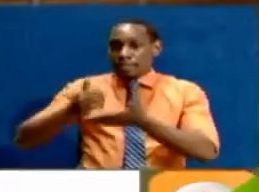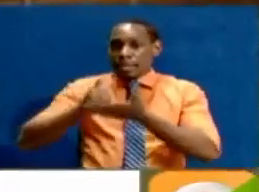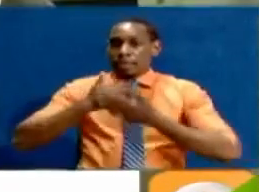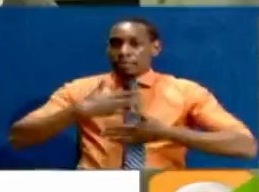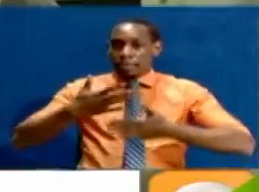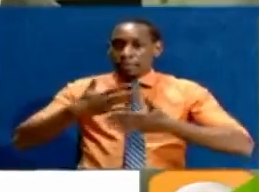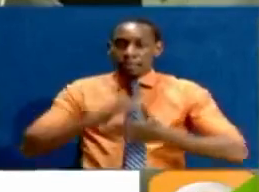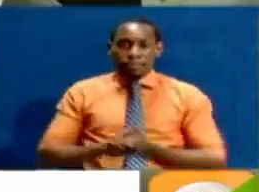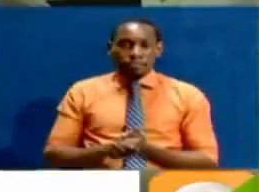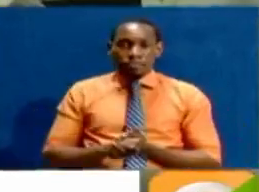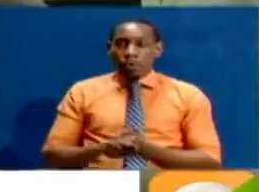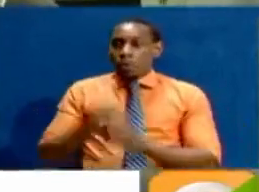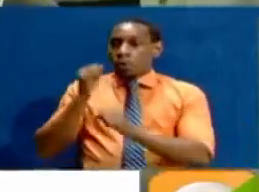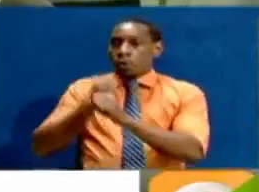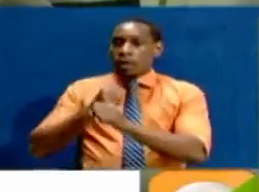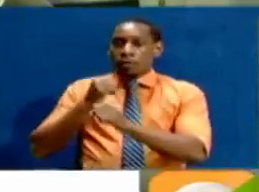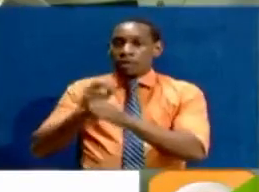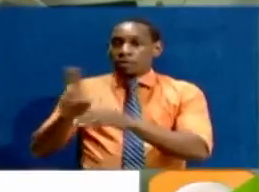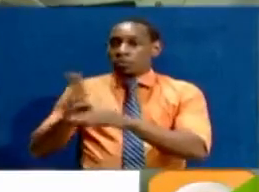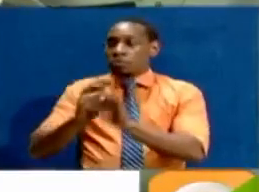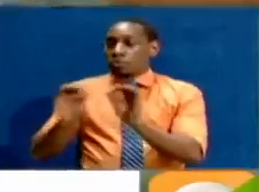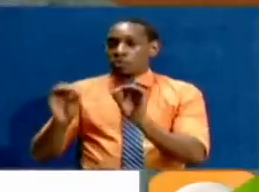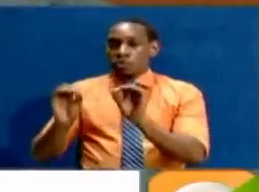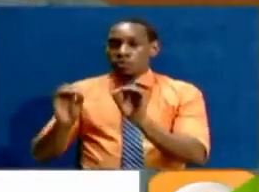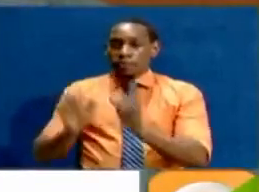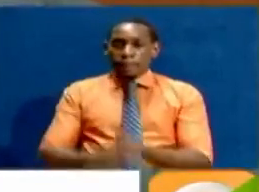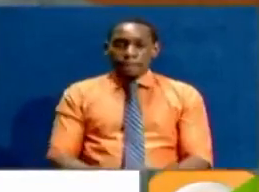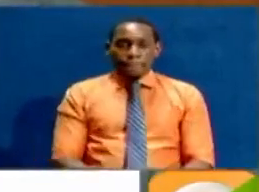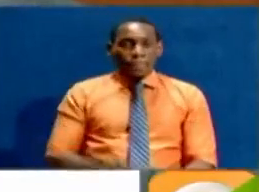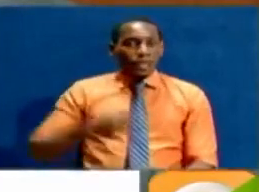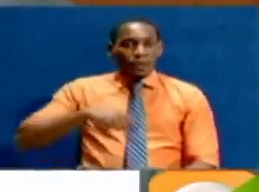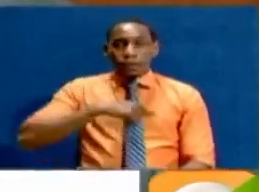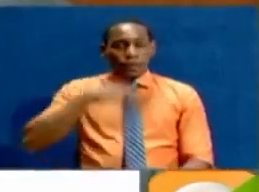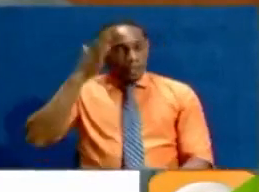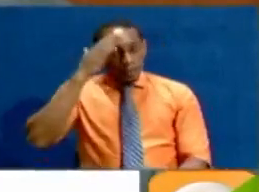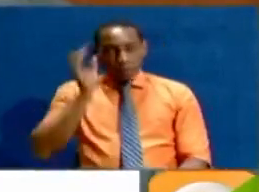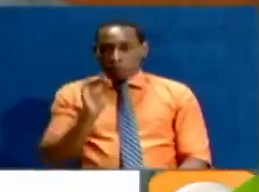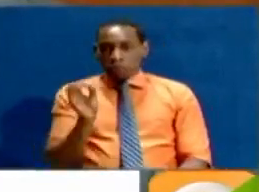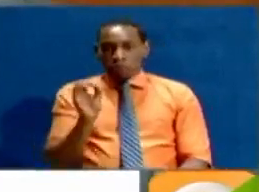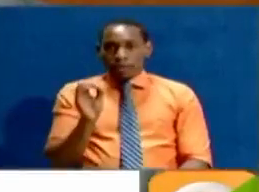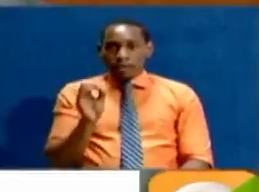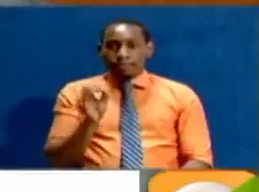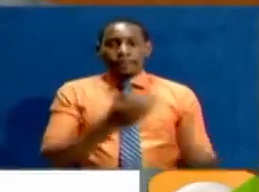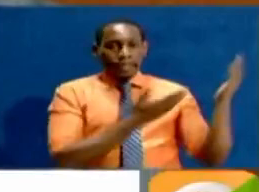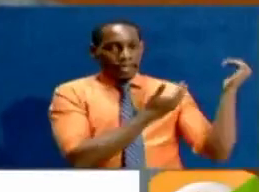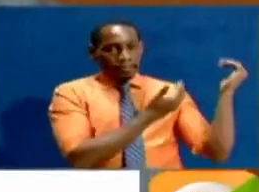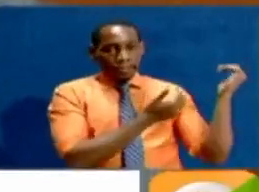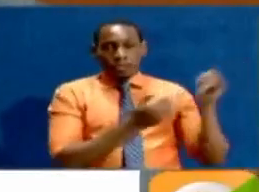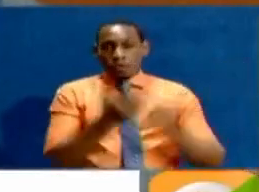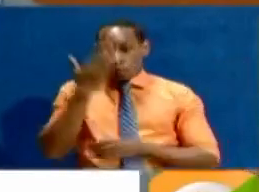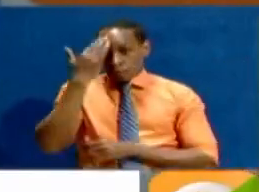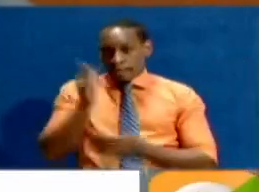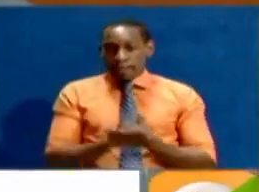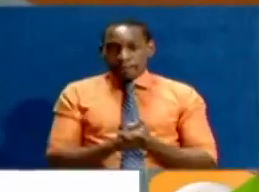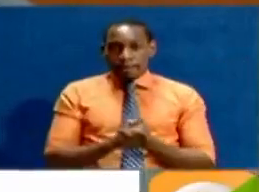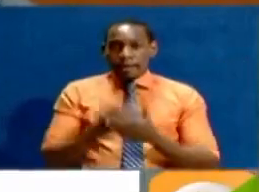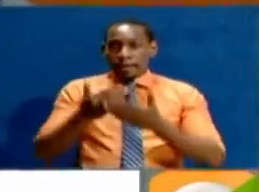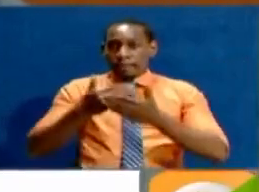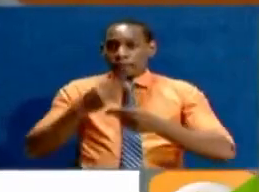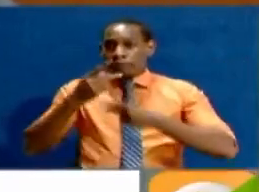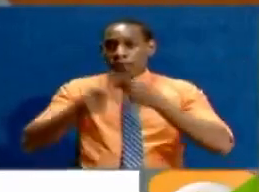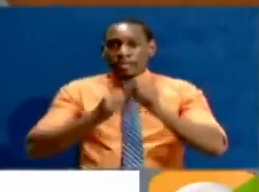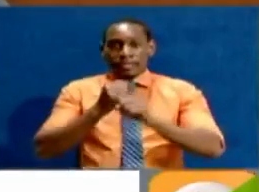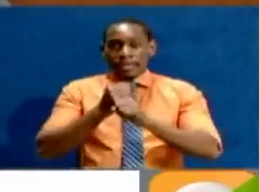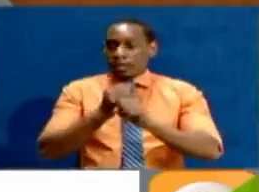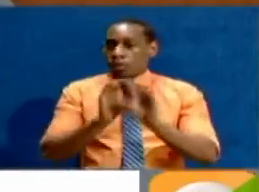have simply been gathering dust in the labs. We didn't know these were the expectations because we had not gone through this